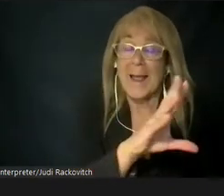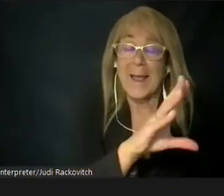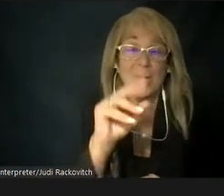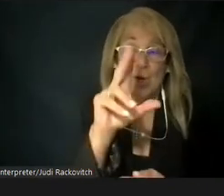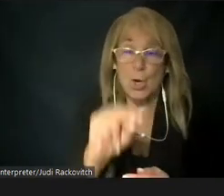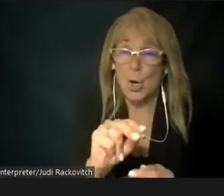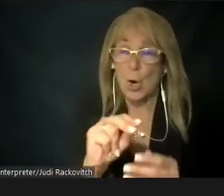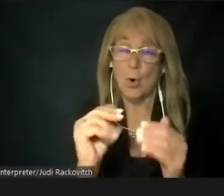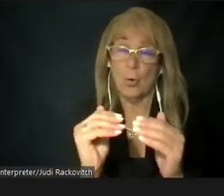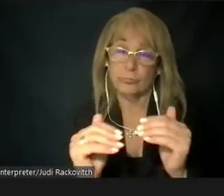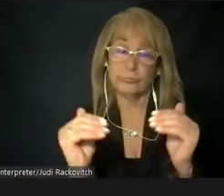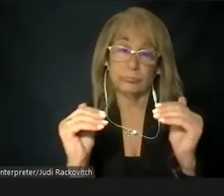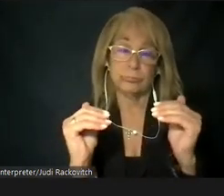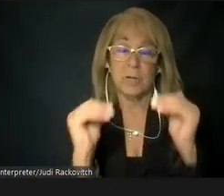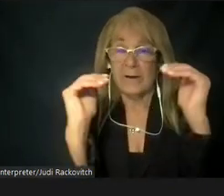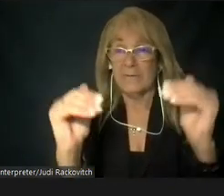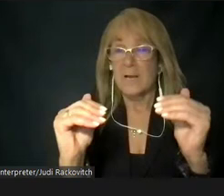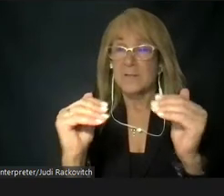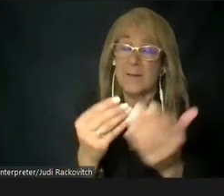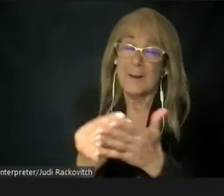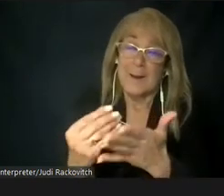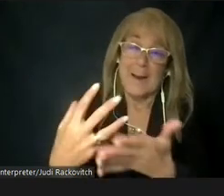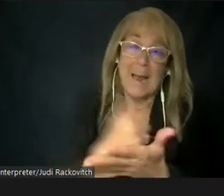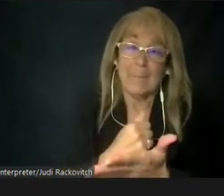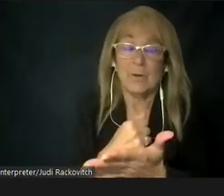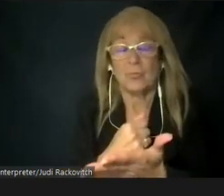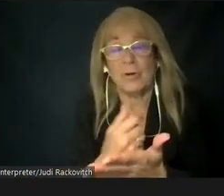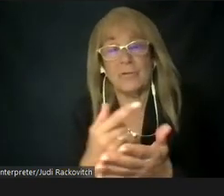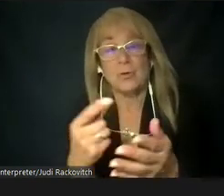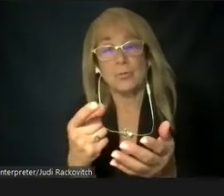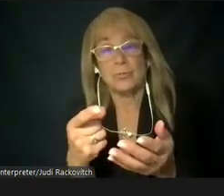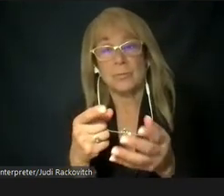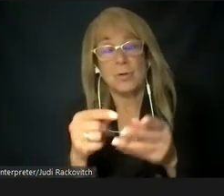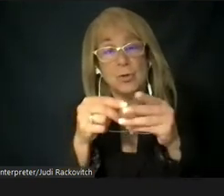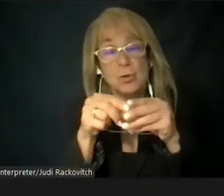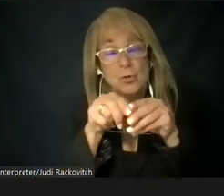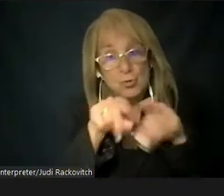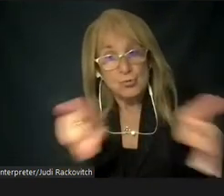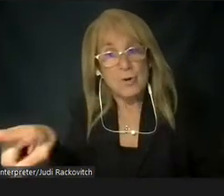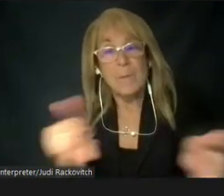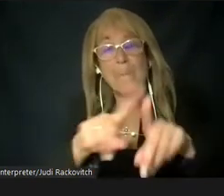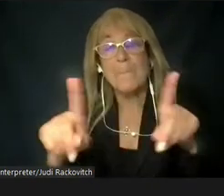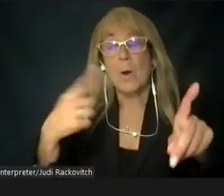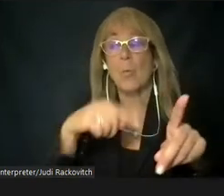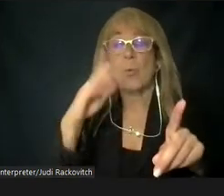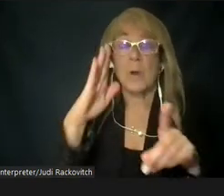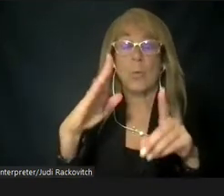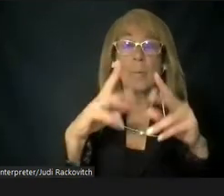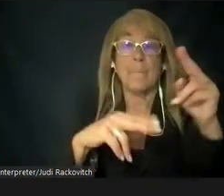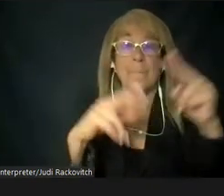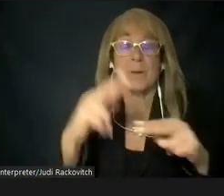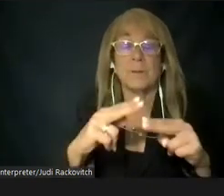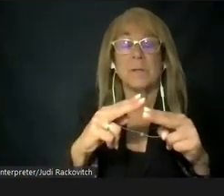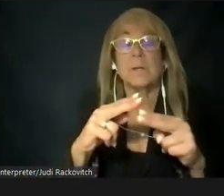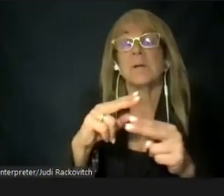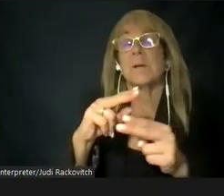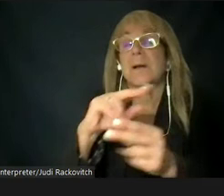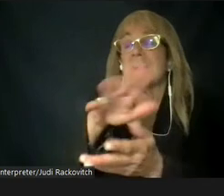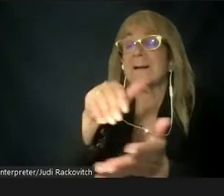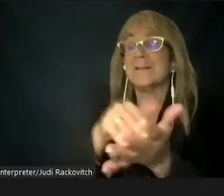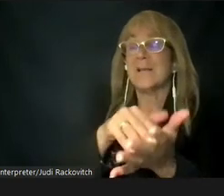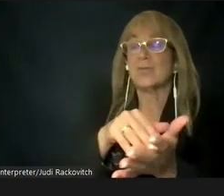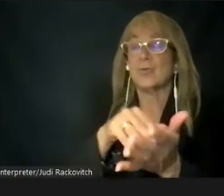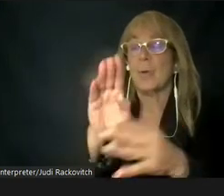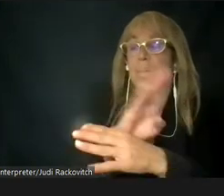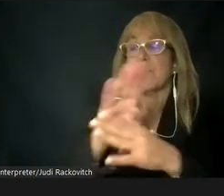And there is the build or act alternative, where we would build a Central Business District tolling program. There would be new tolling infrastructure